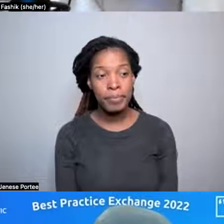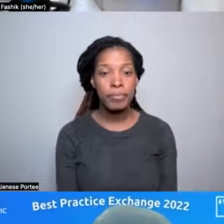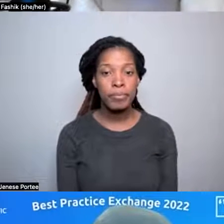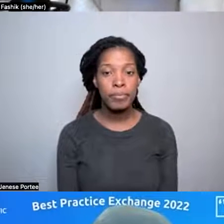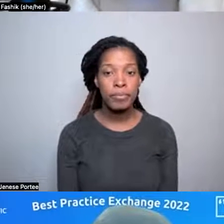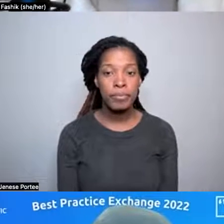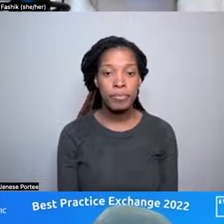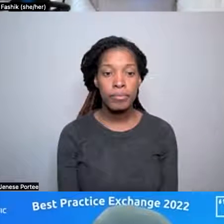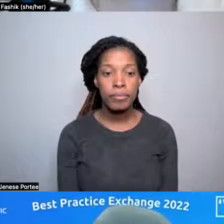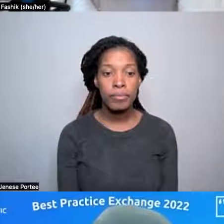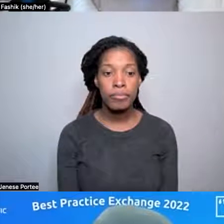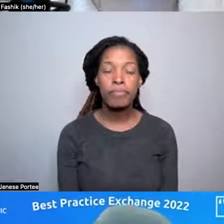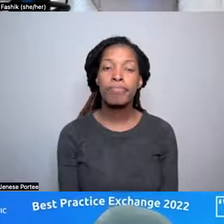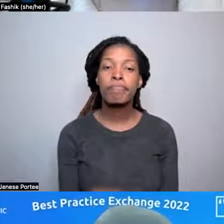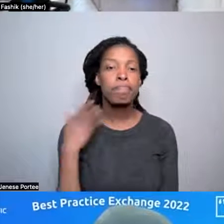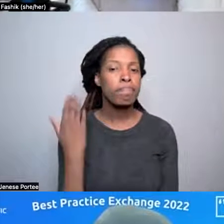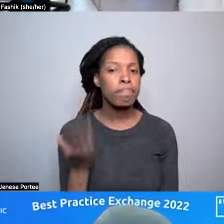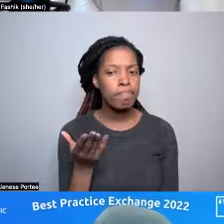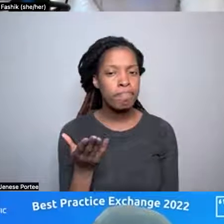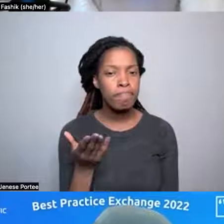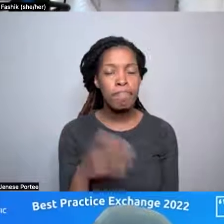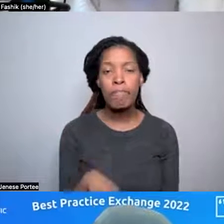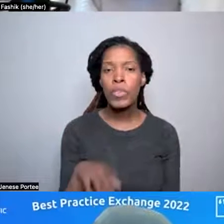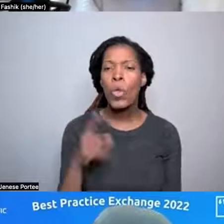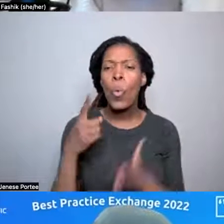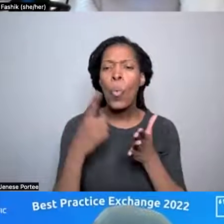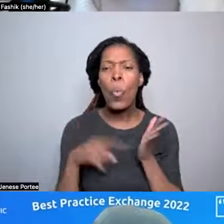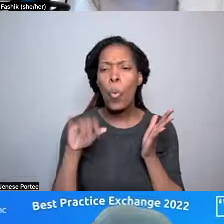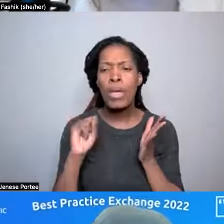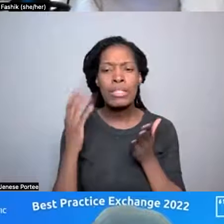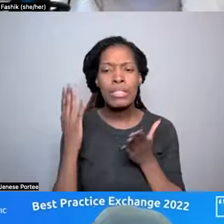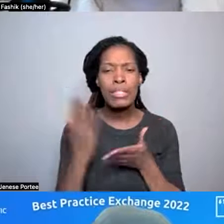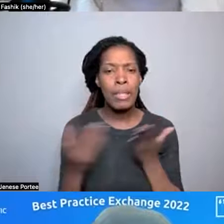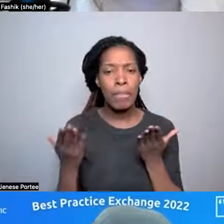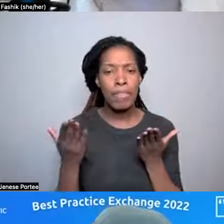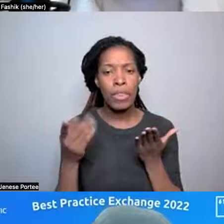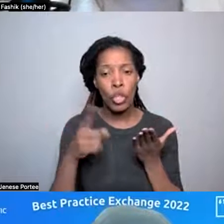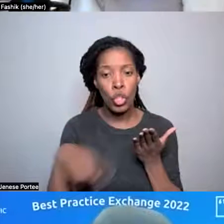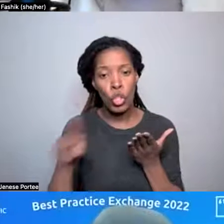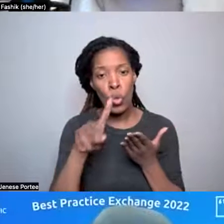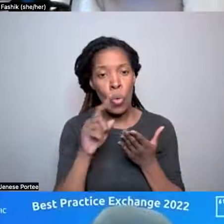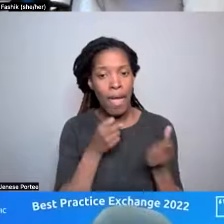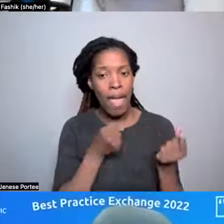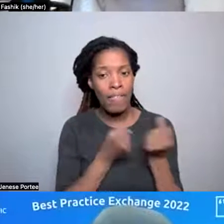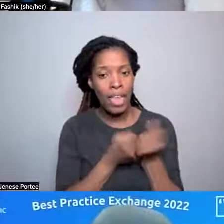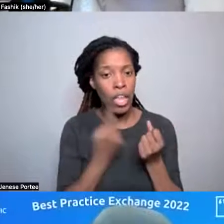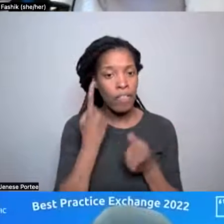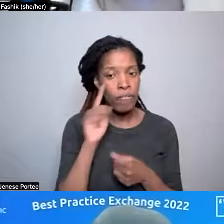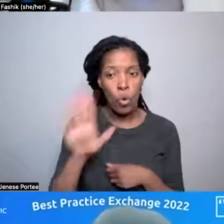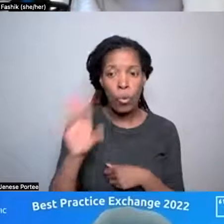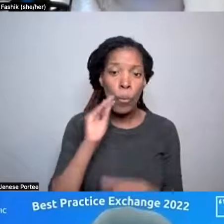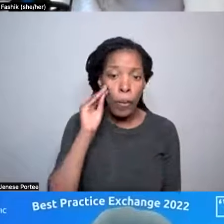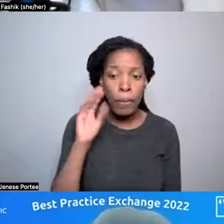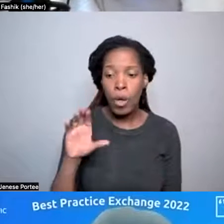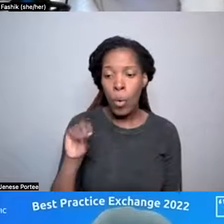Abbasi, what is something you are advocating for in Côte d'Ivoire? And for those who